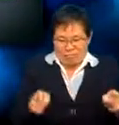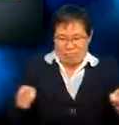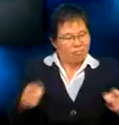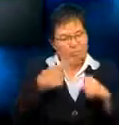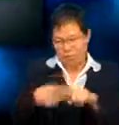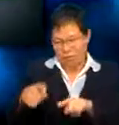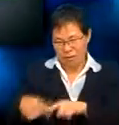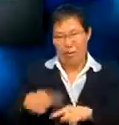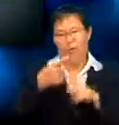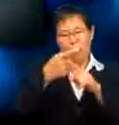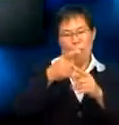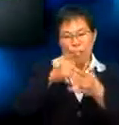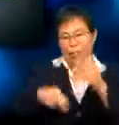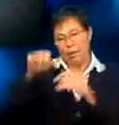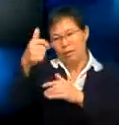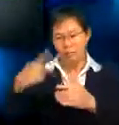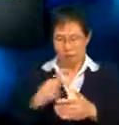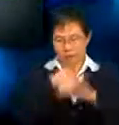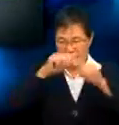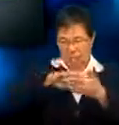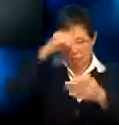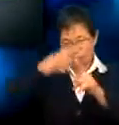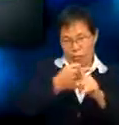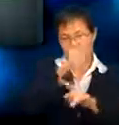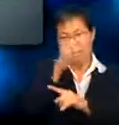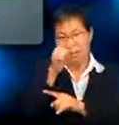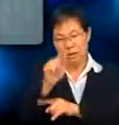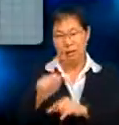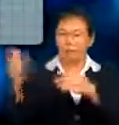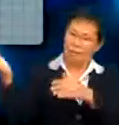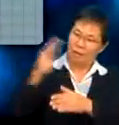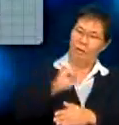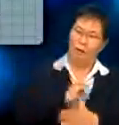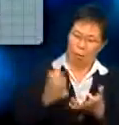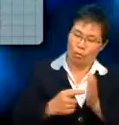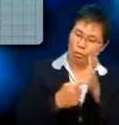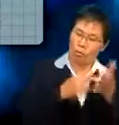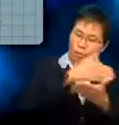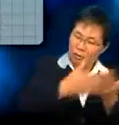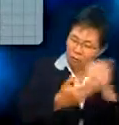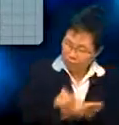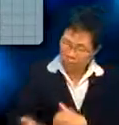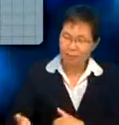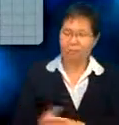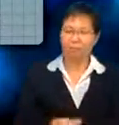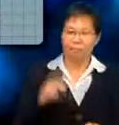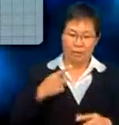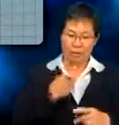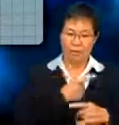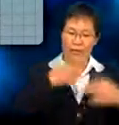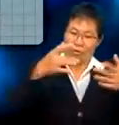learn from the data? Come, I want to show you something. We can also find a